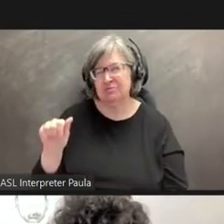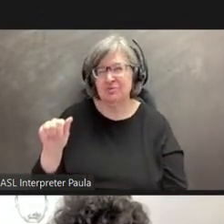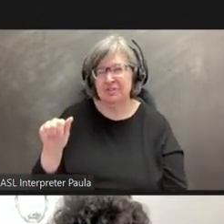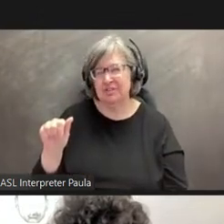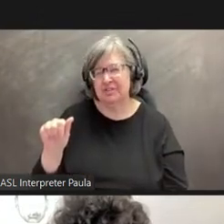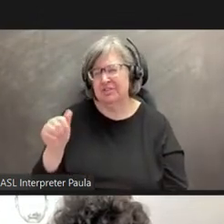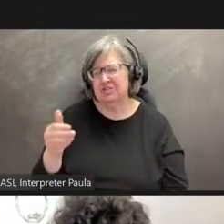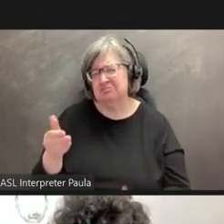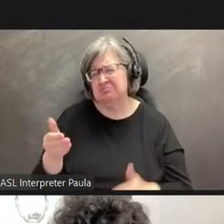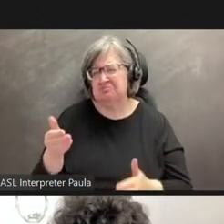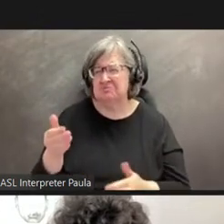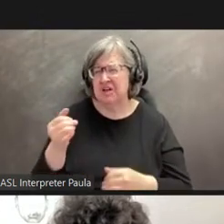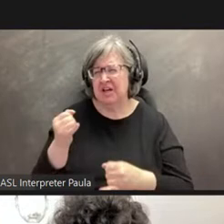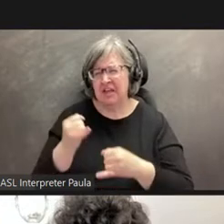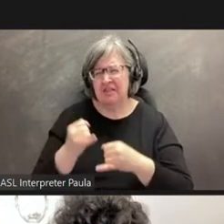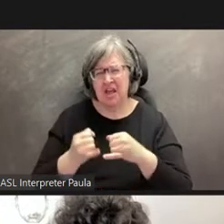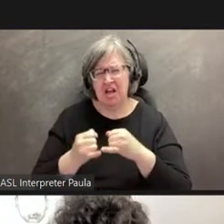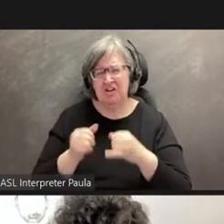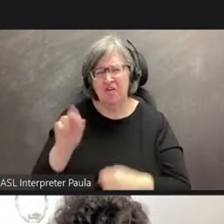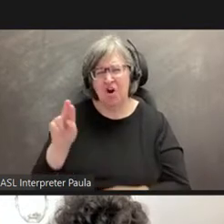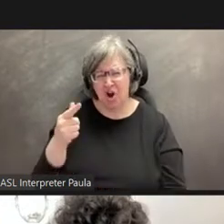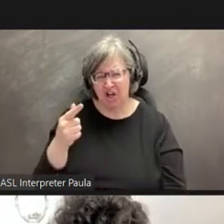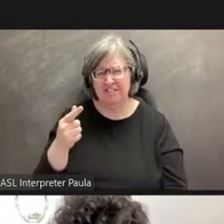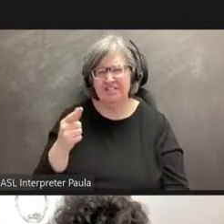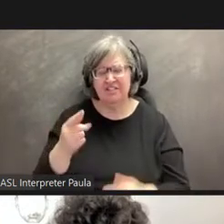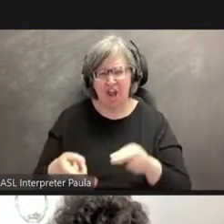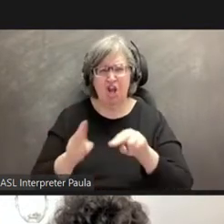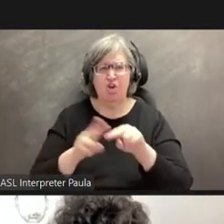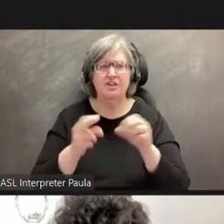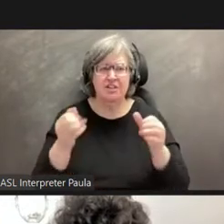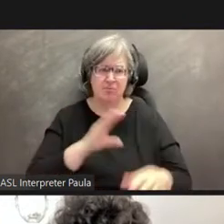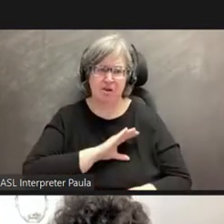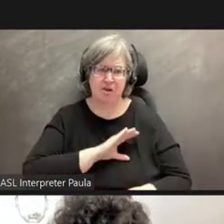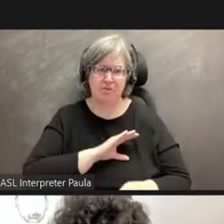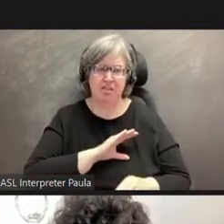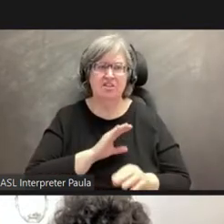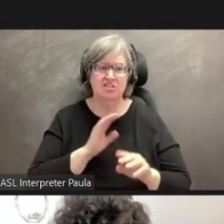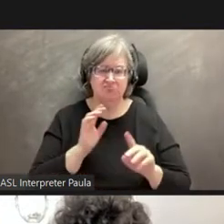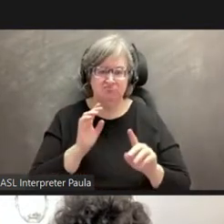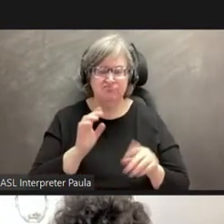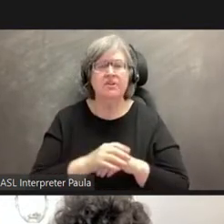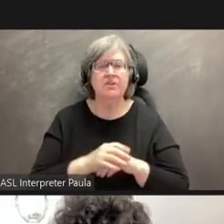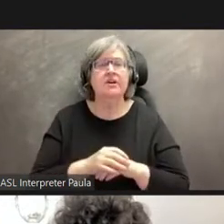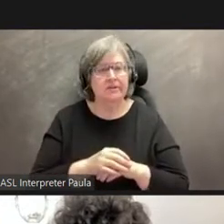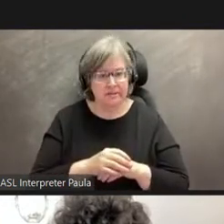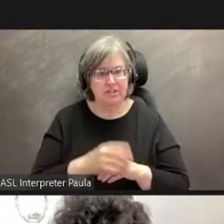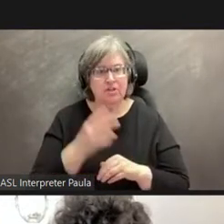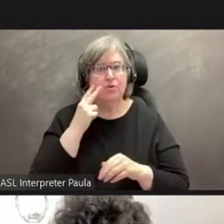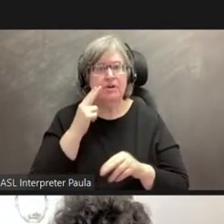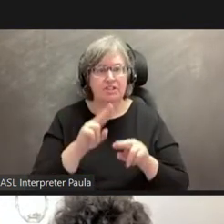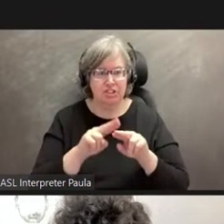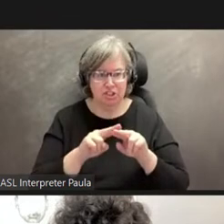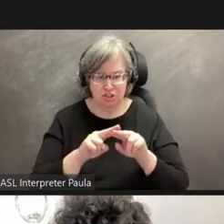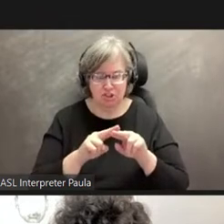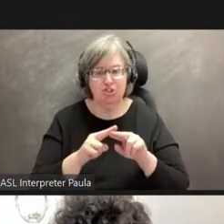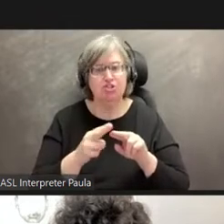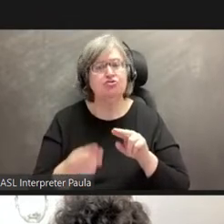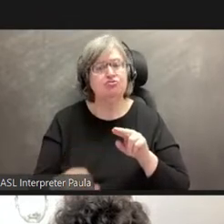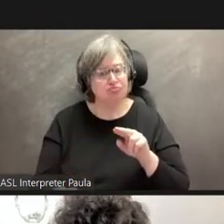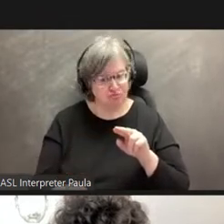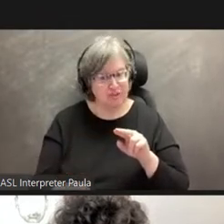the end of August. Since then, we have seen a steady drop in CTA-related